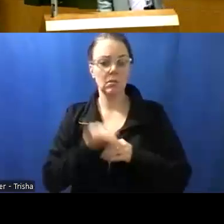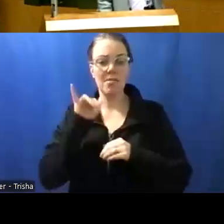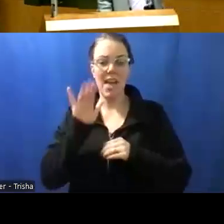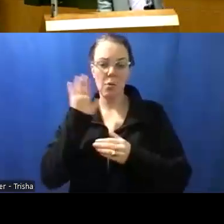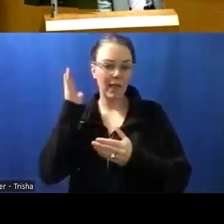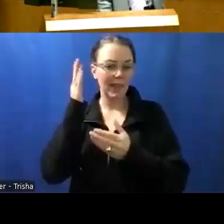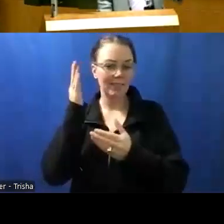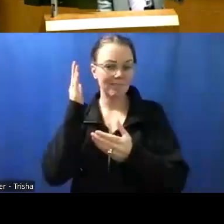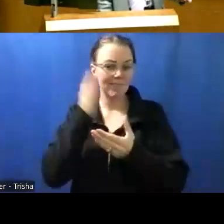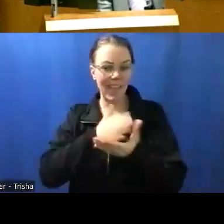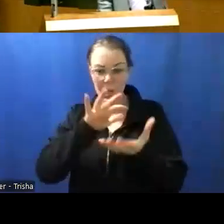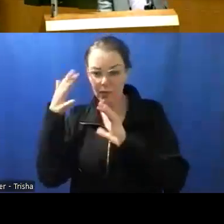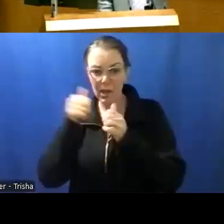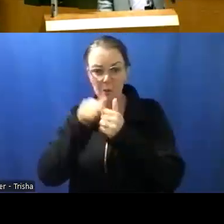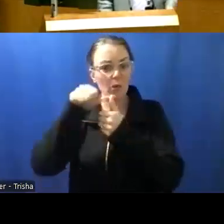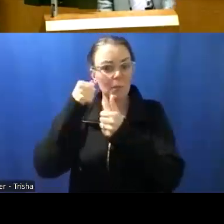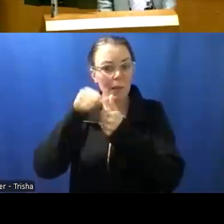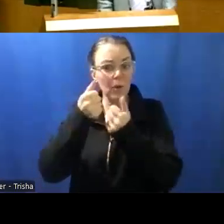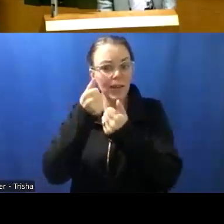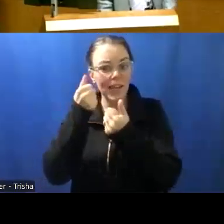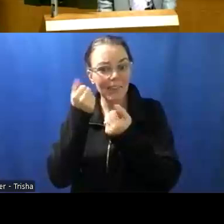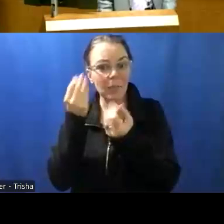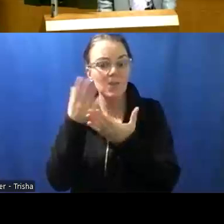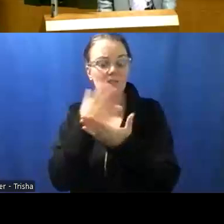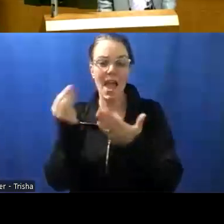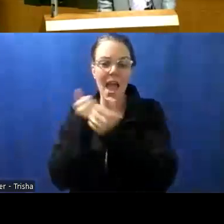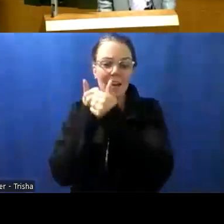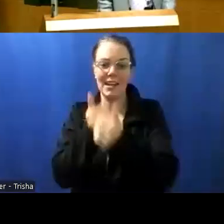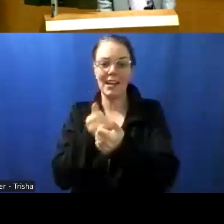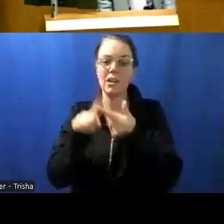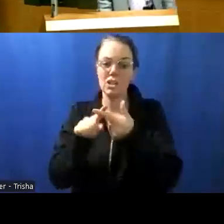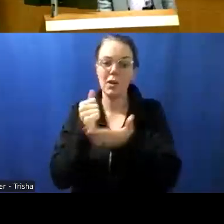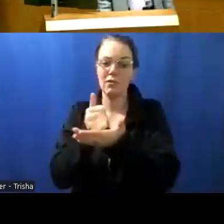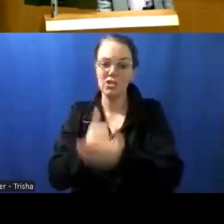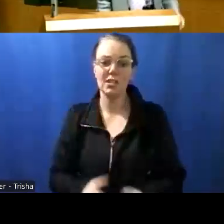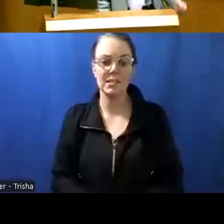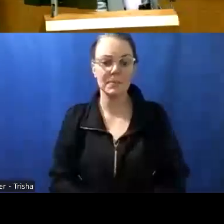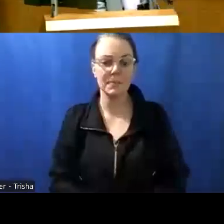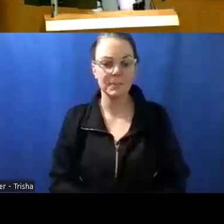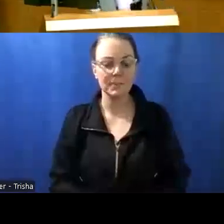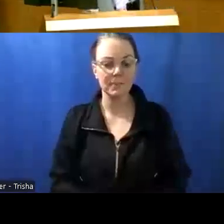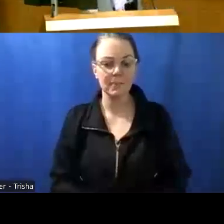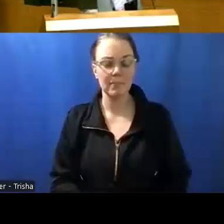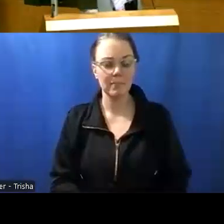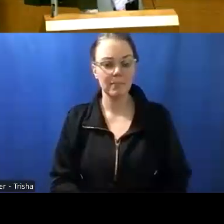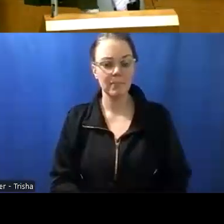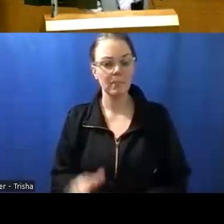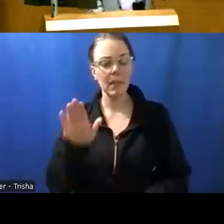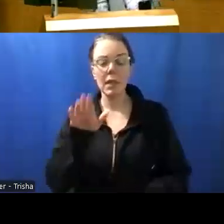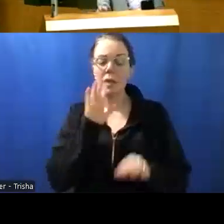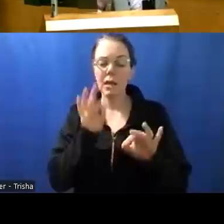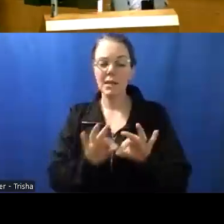with both remembering information, but also adhering to interventions. And it is important to keep in